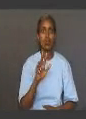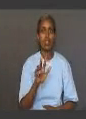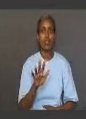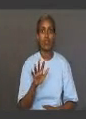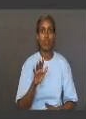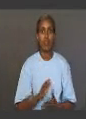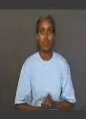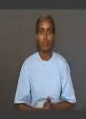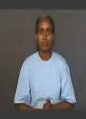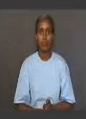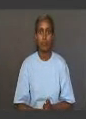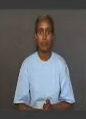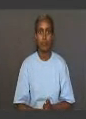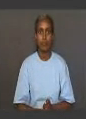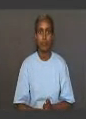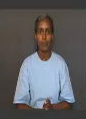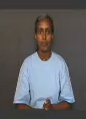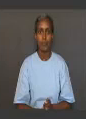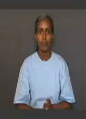625.